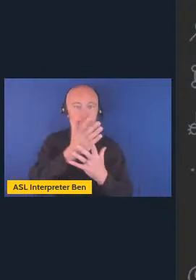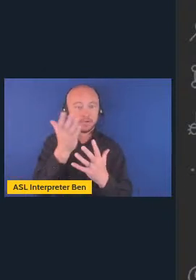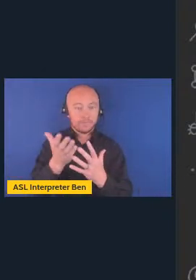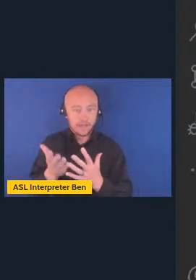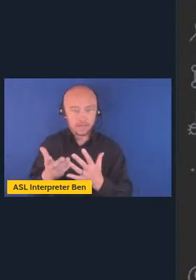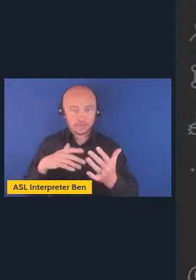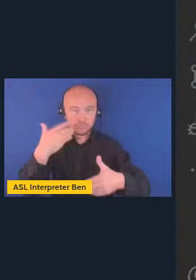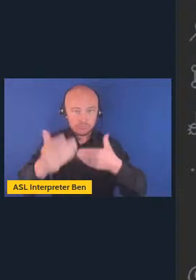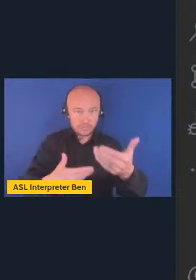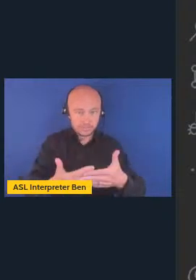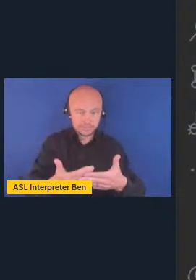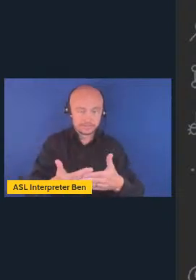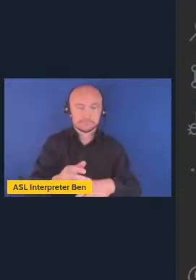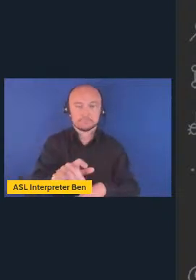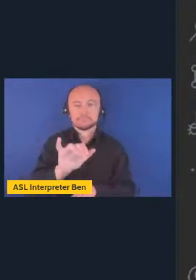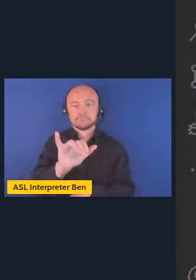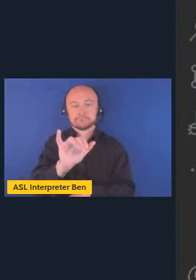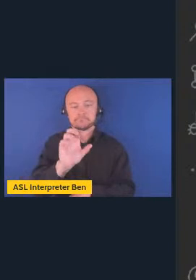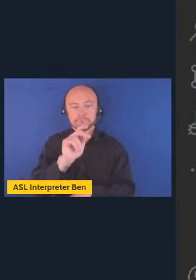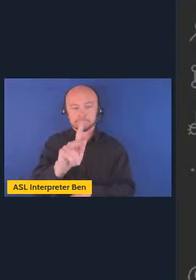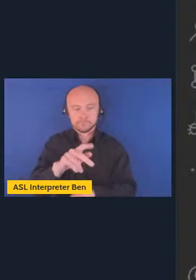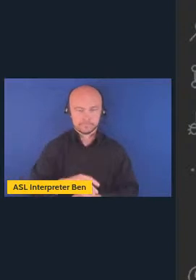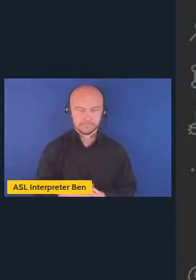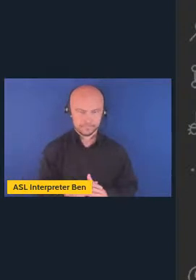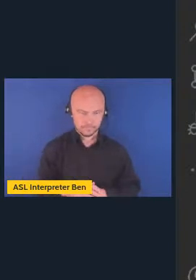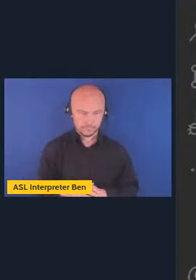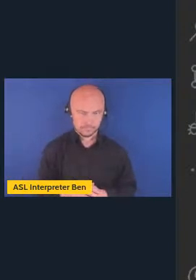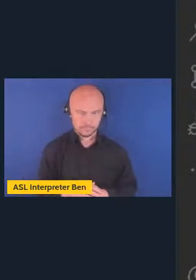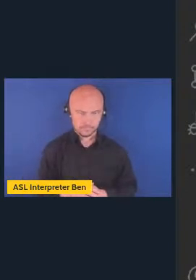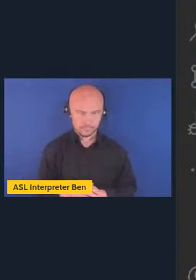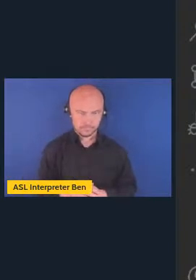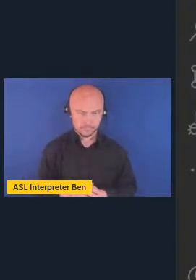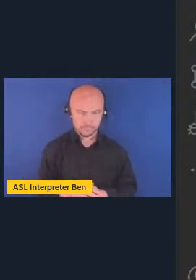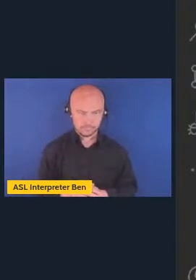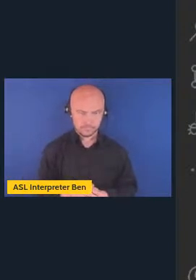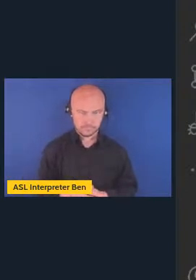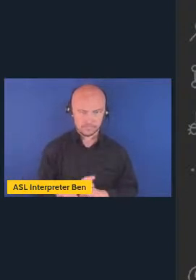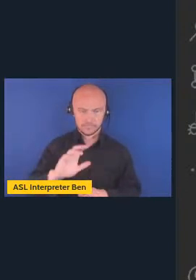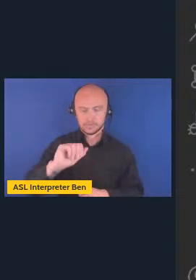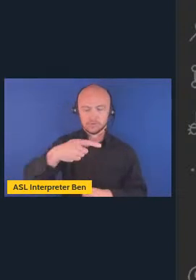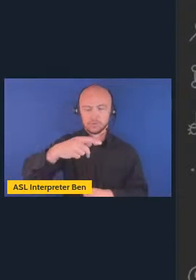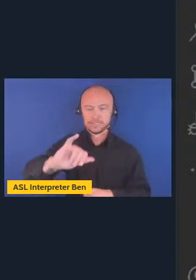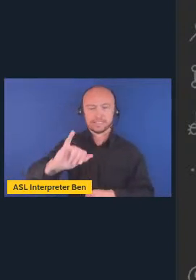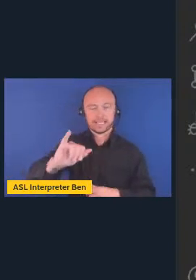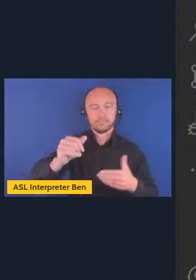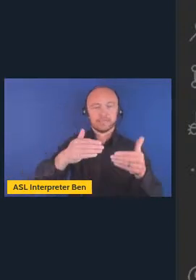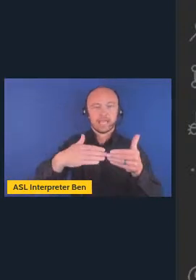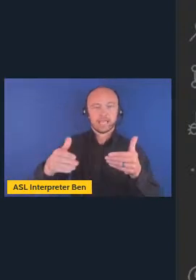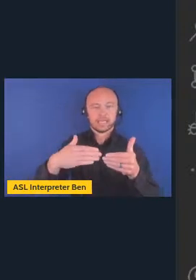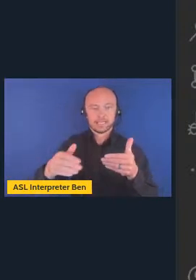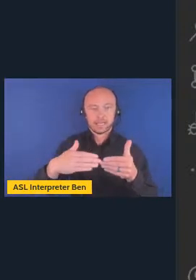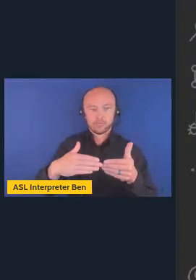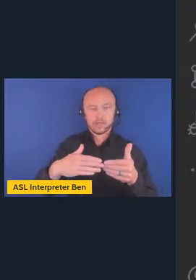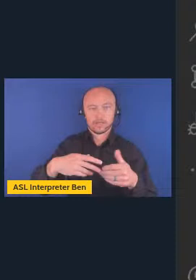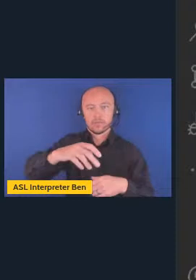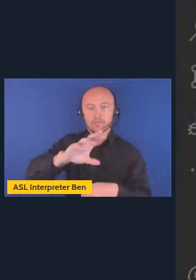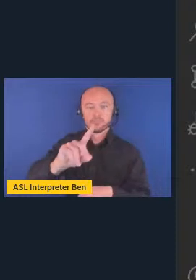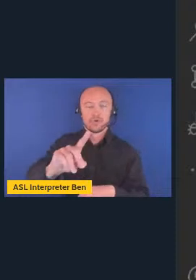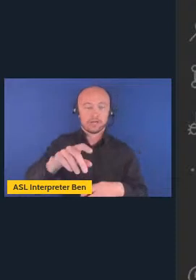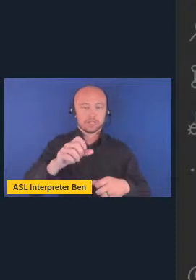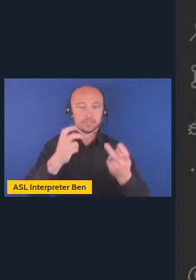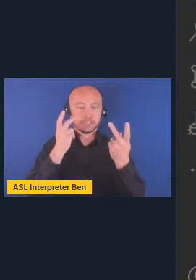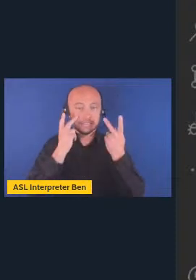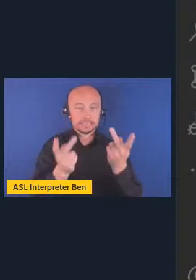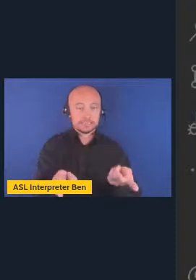processed. So let's give, so they want to see this with an API gateway. So let's give the product people a way to